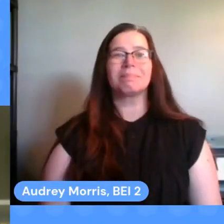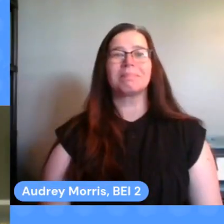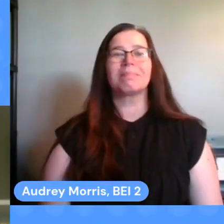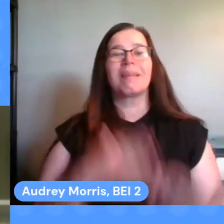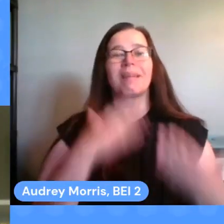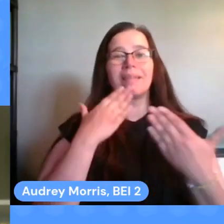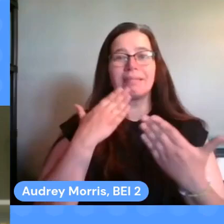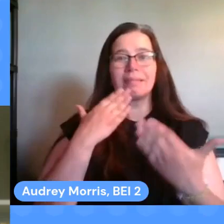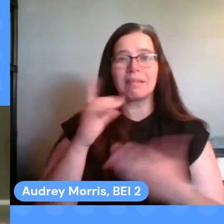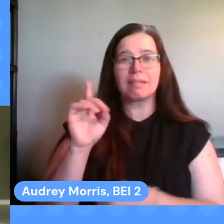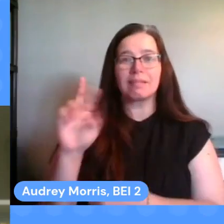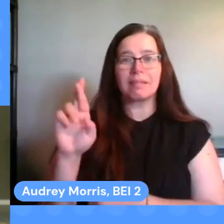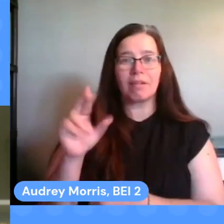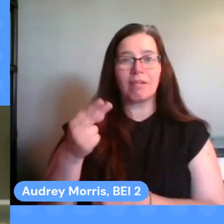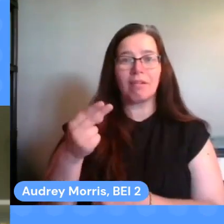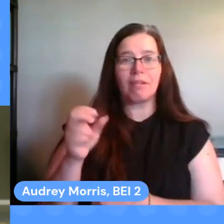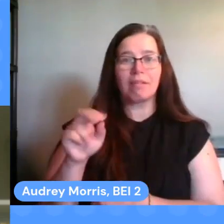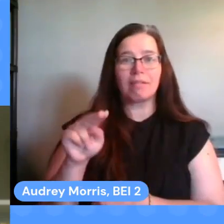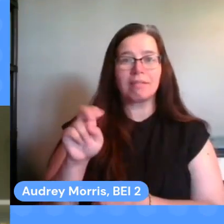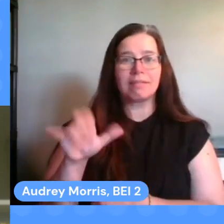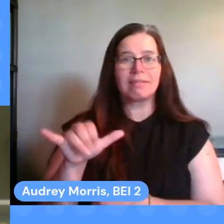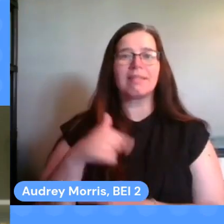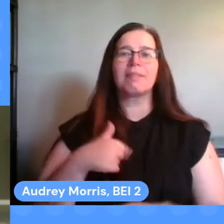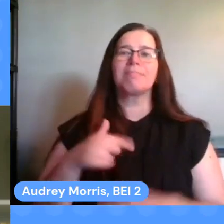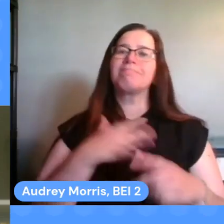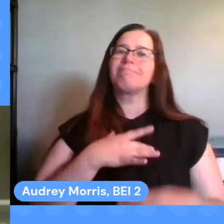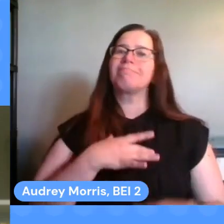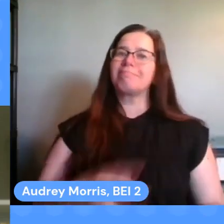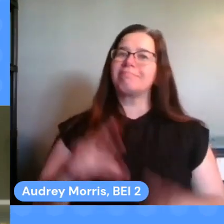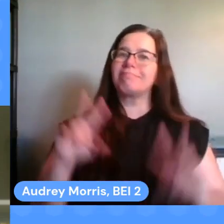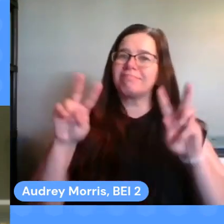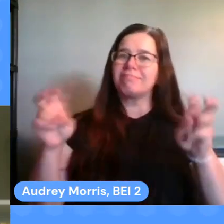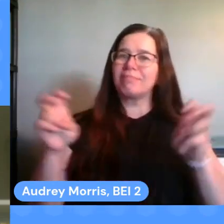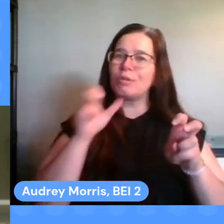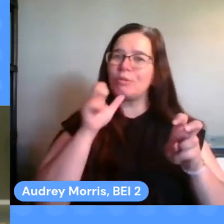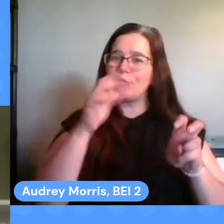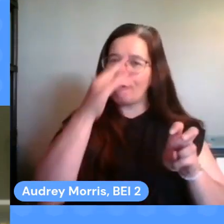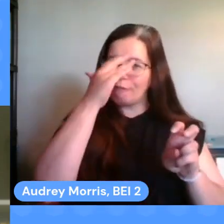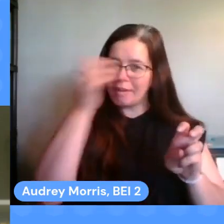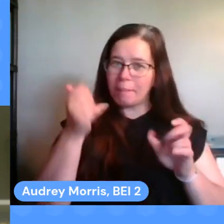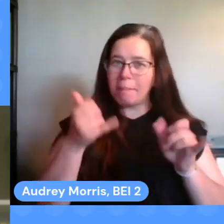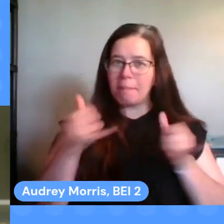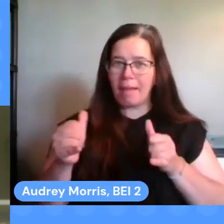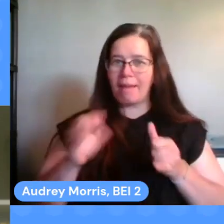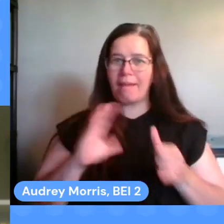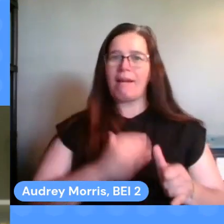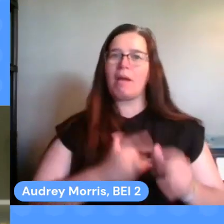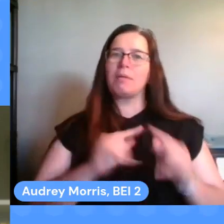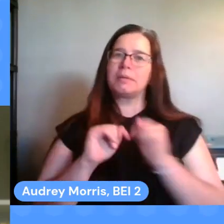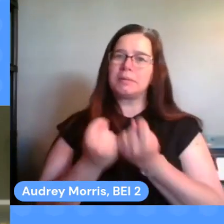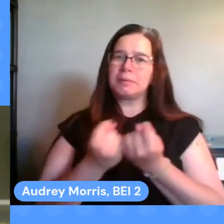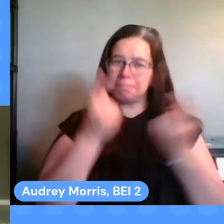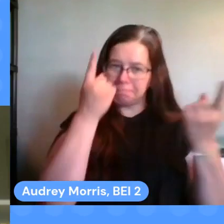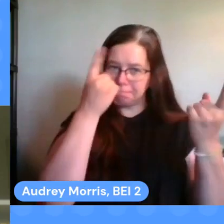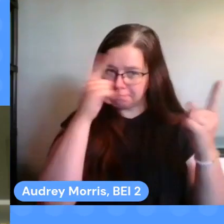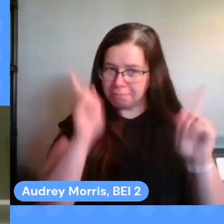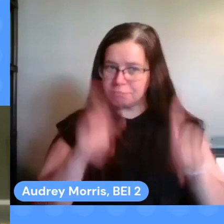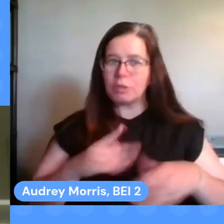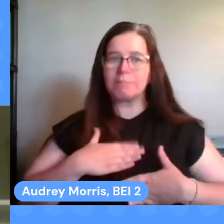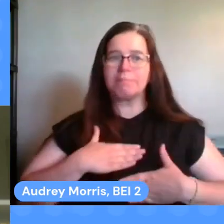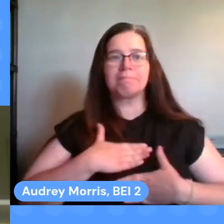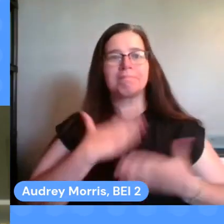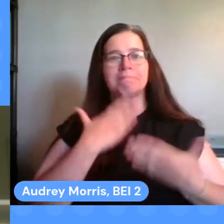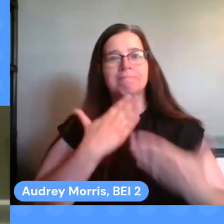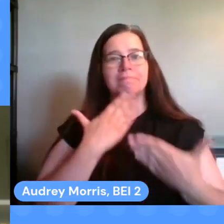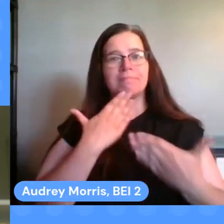Thank you, Dr. Honey. I love that don't forget to play. I know our whole team shares our gratitude for the Scratch Foundation